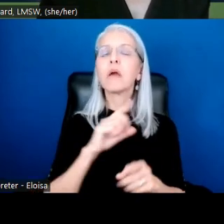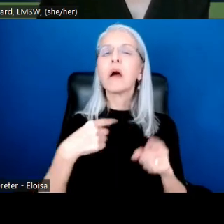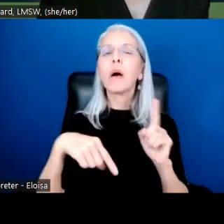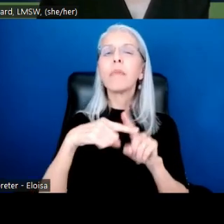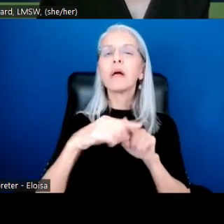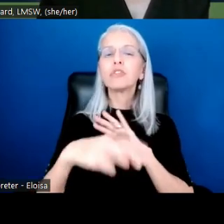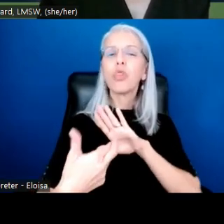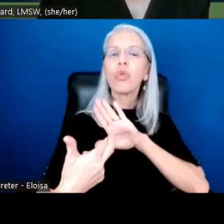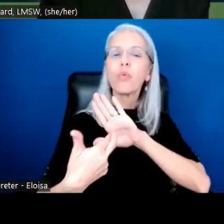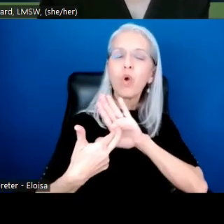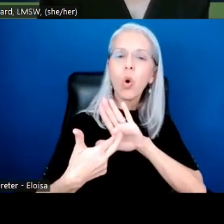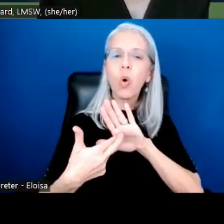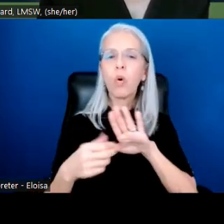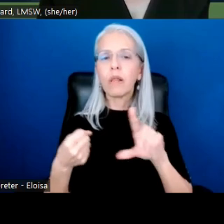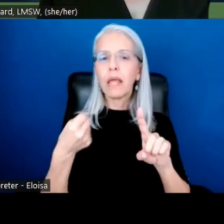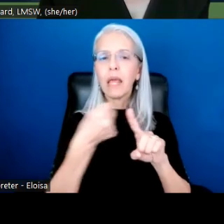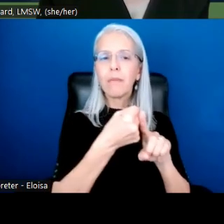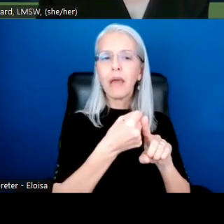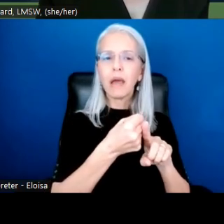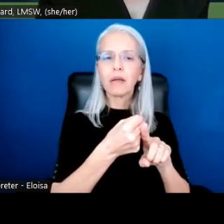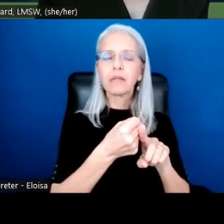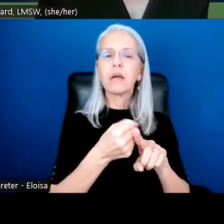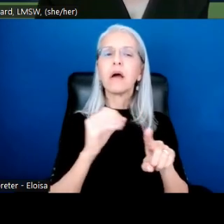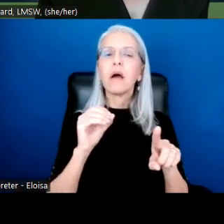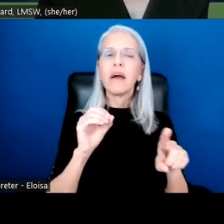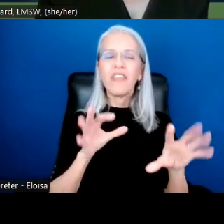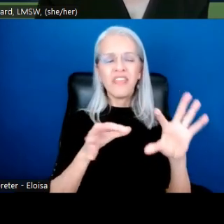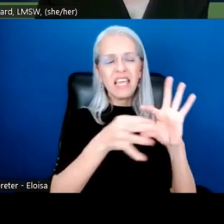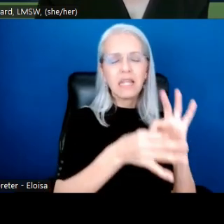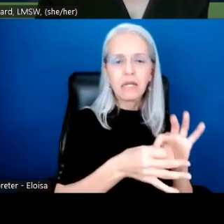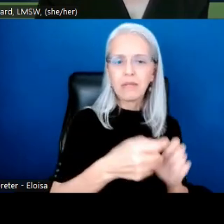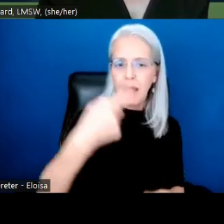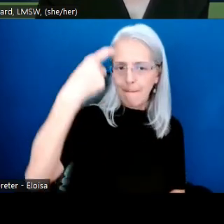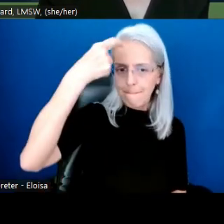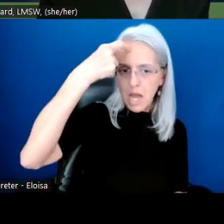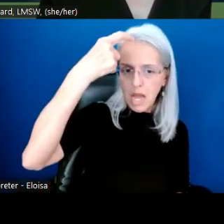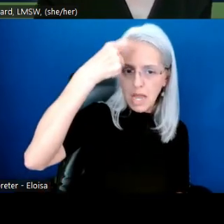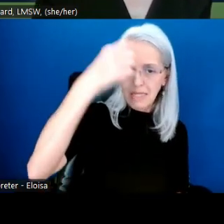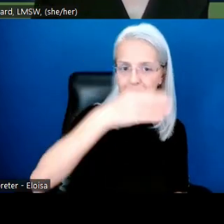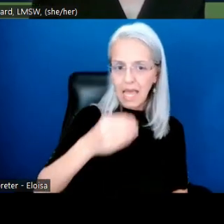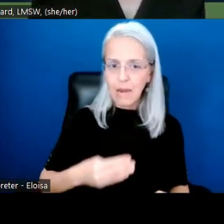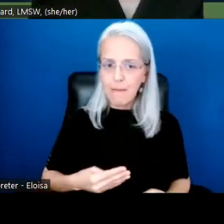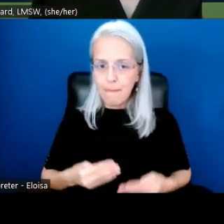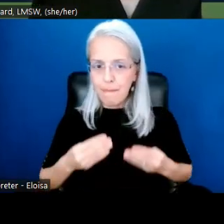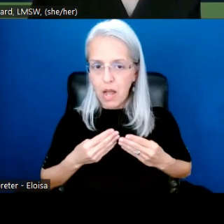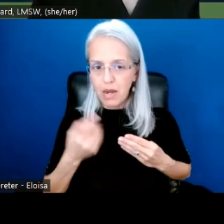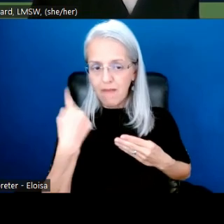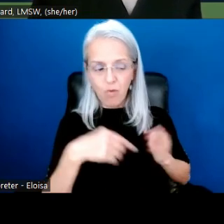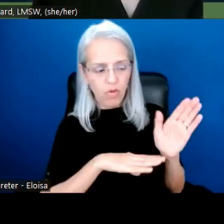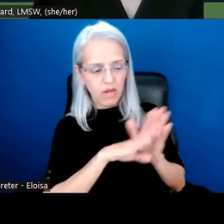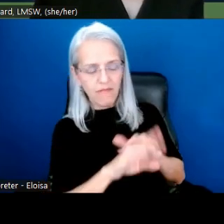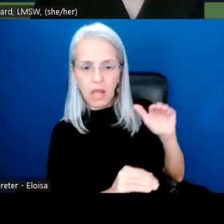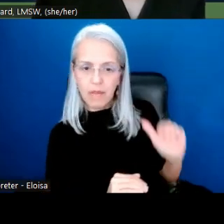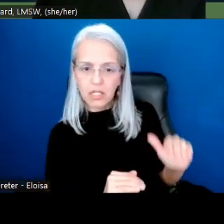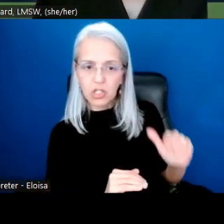of attachment on the mind and body of the developing child, because that does have